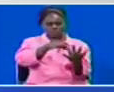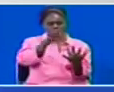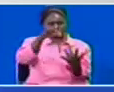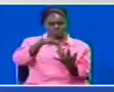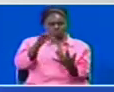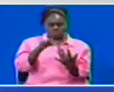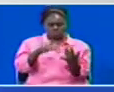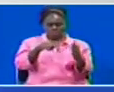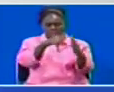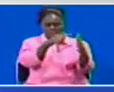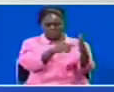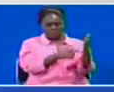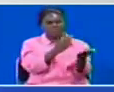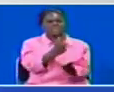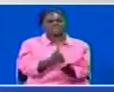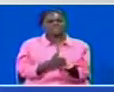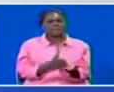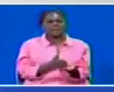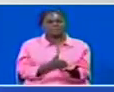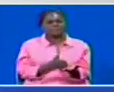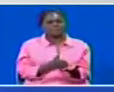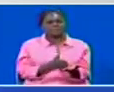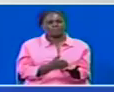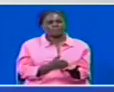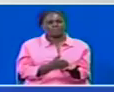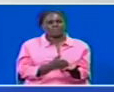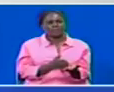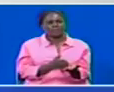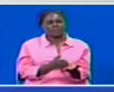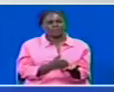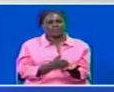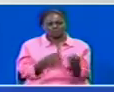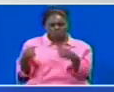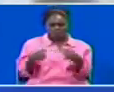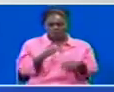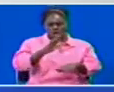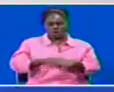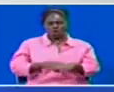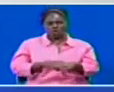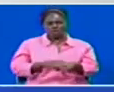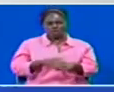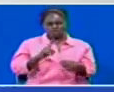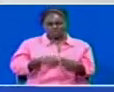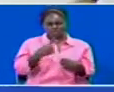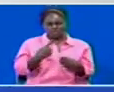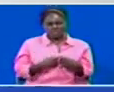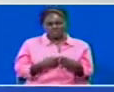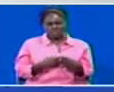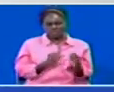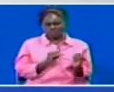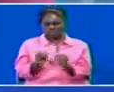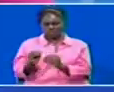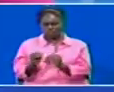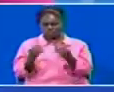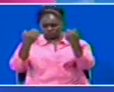certain issues which you fight the fight on, and then placate on identity. Mm-hmm.